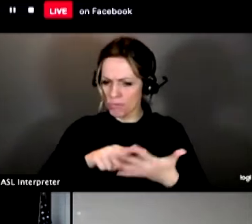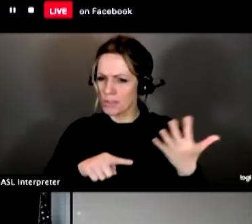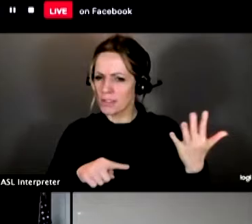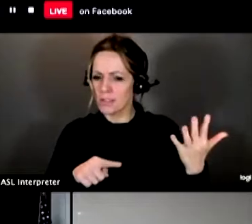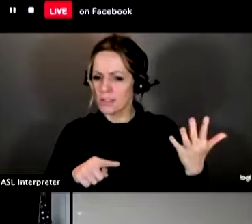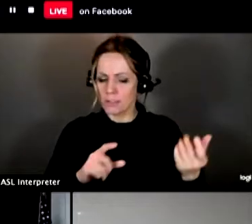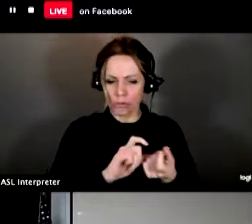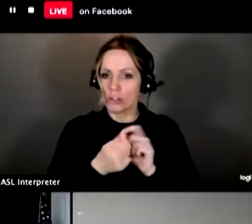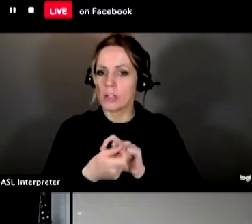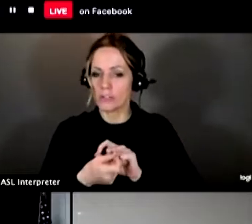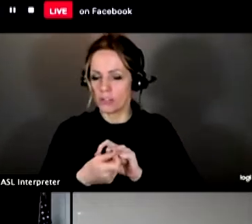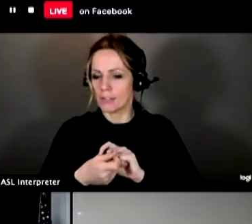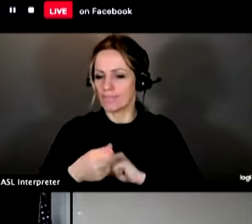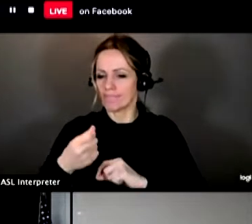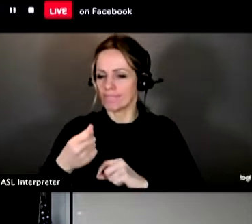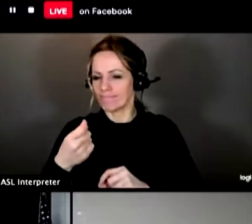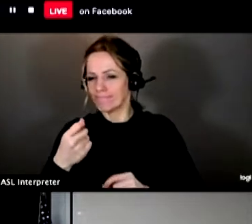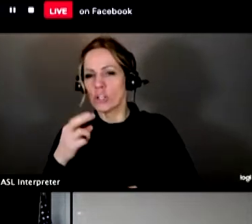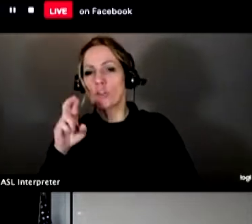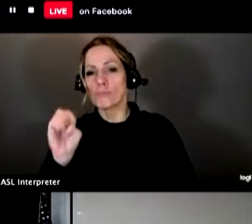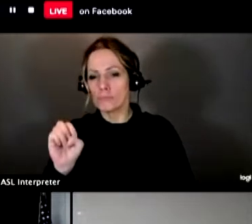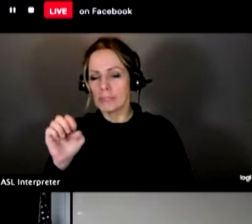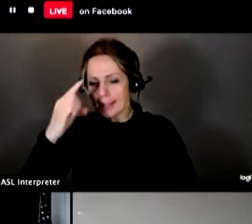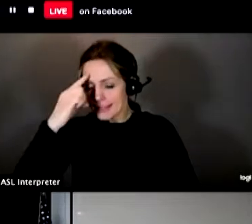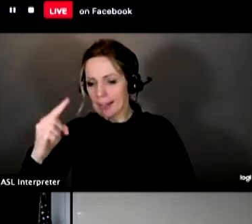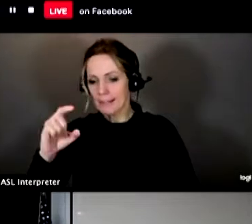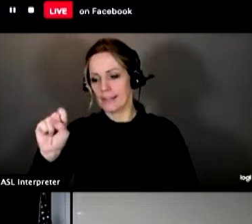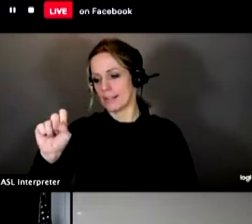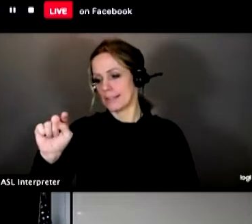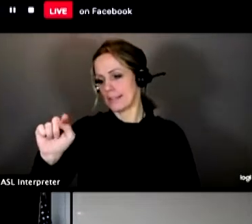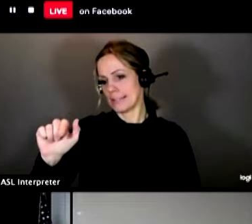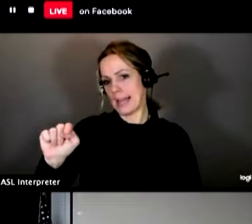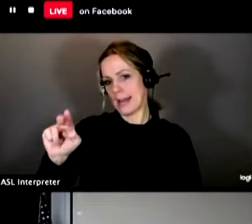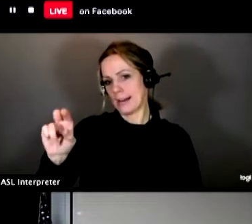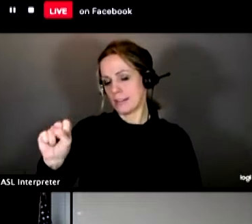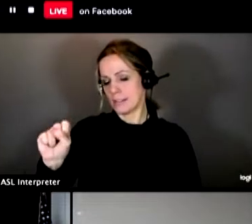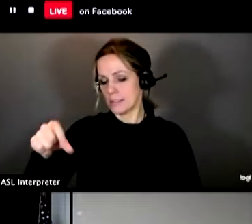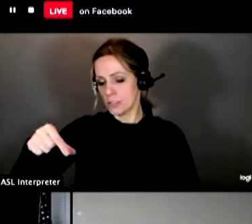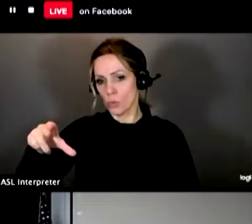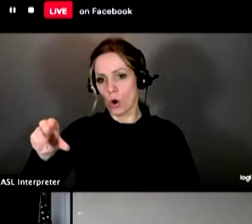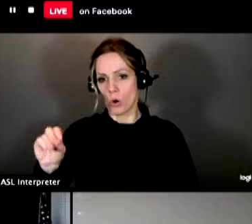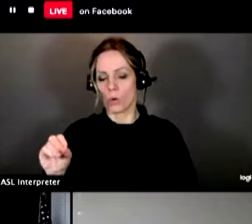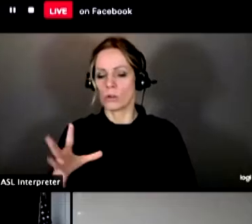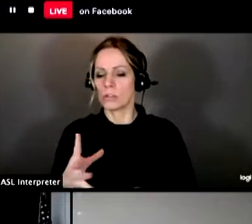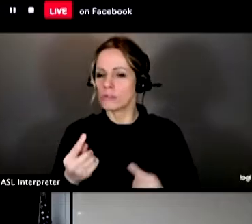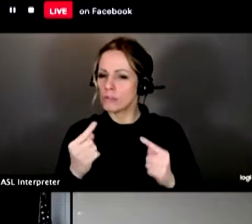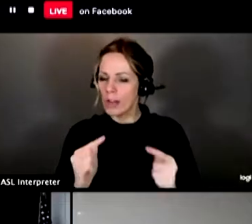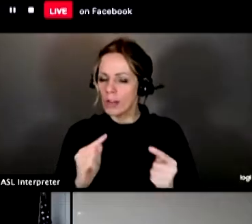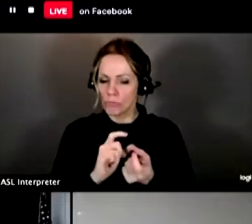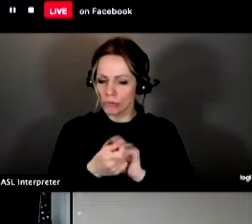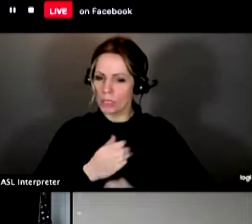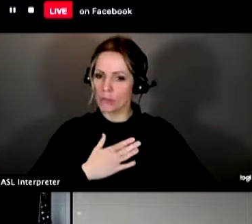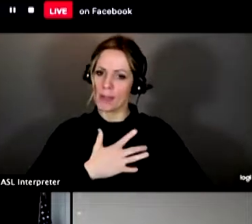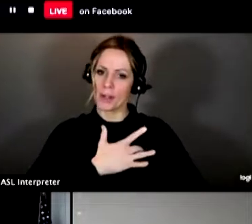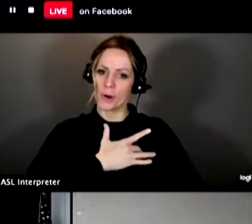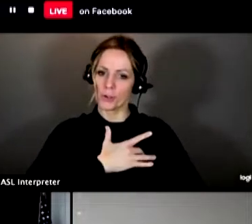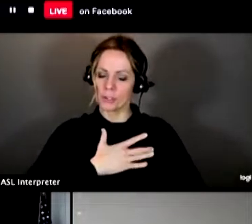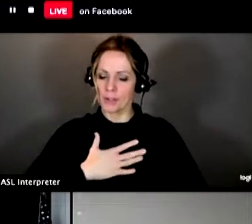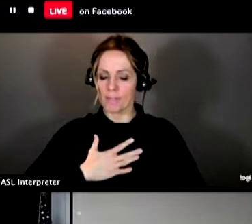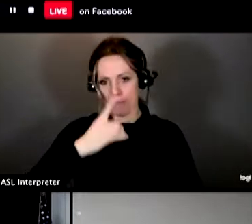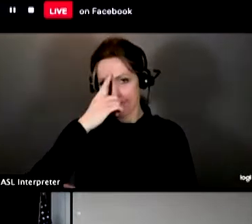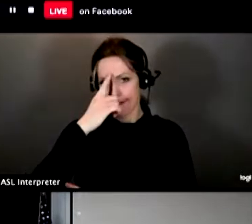hear more that will inform my heart and my mind. And I want to just reiterate that this is a safe